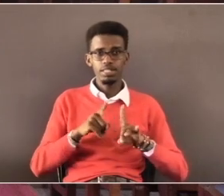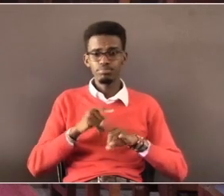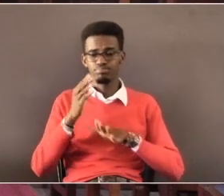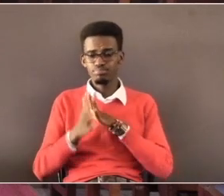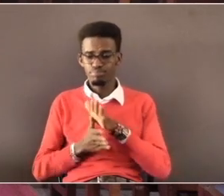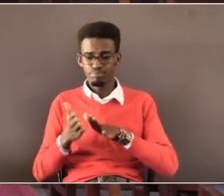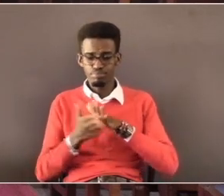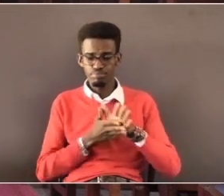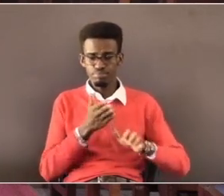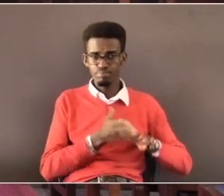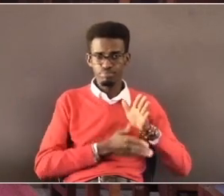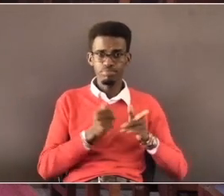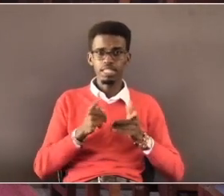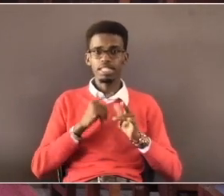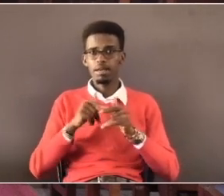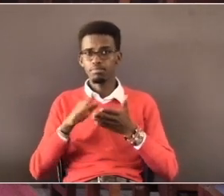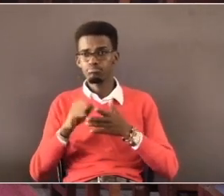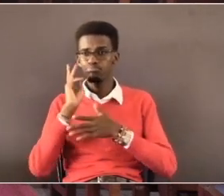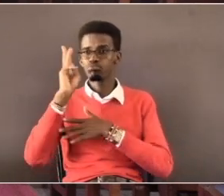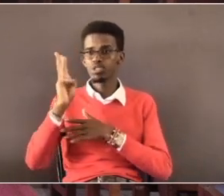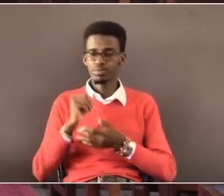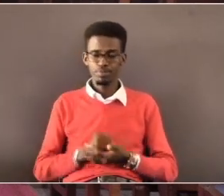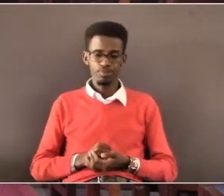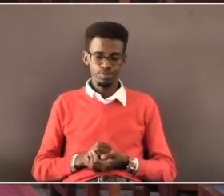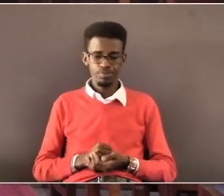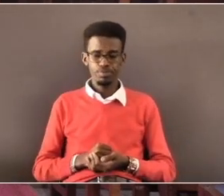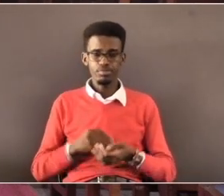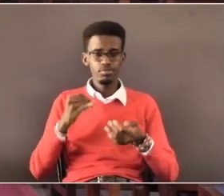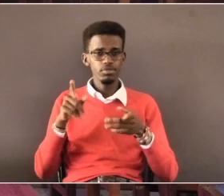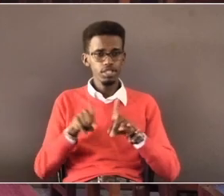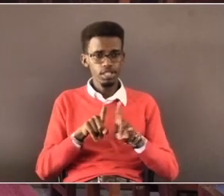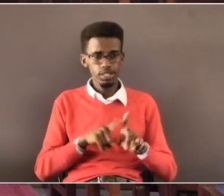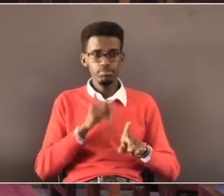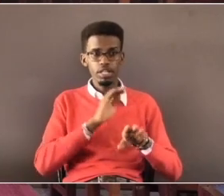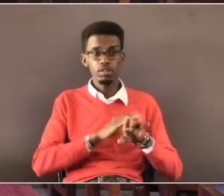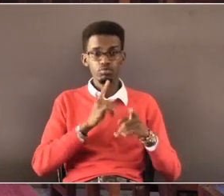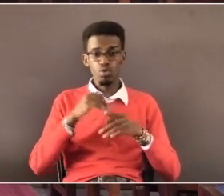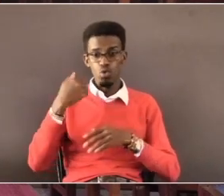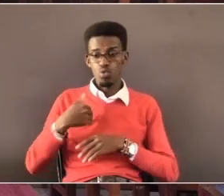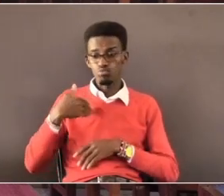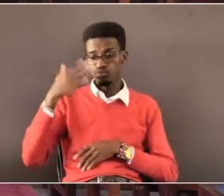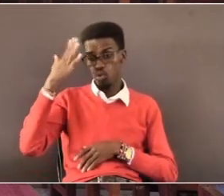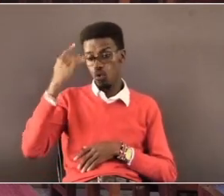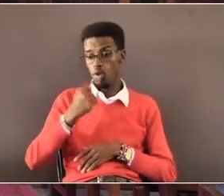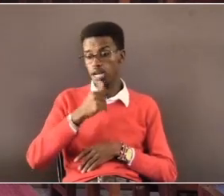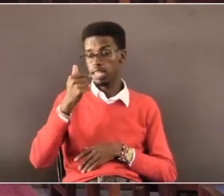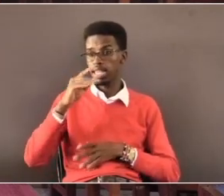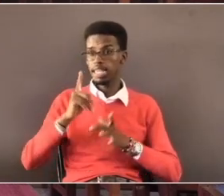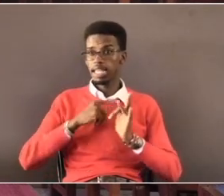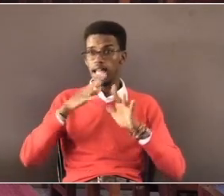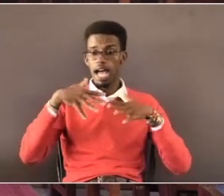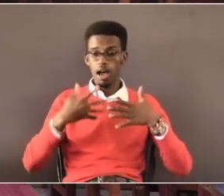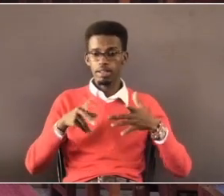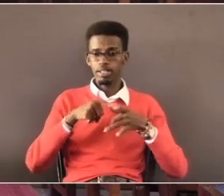planning. It can be as big as the will. And it is just getting to know each other and how they